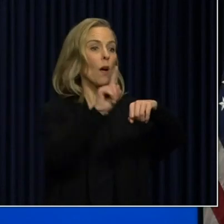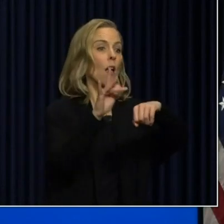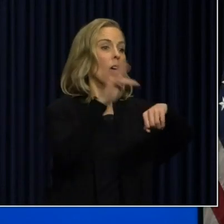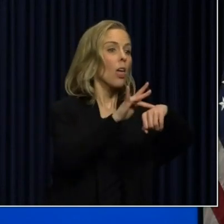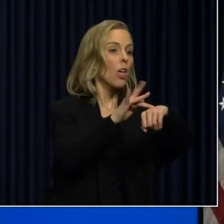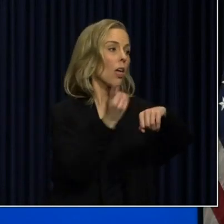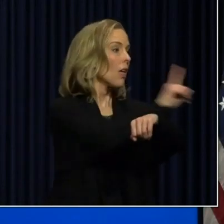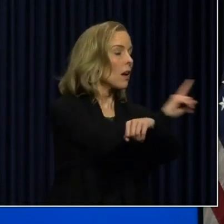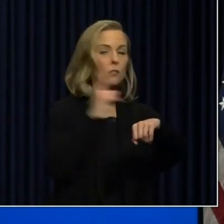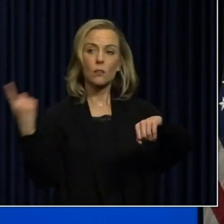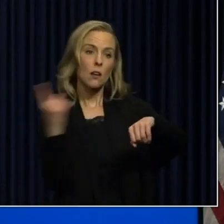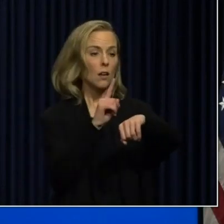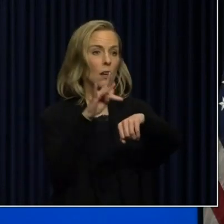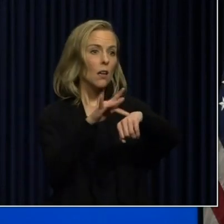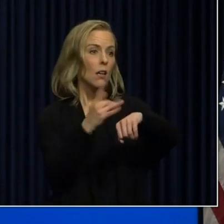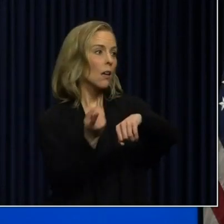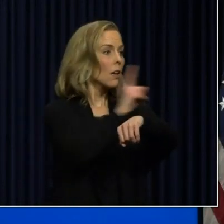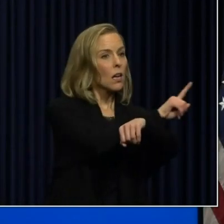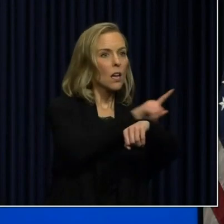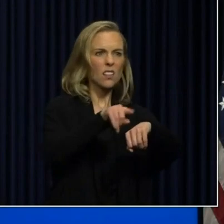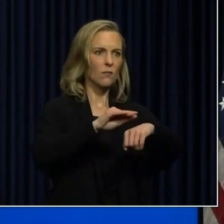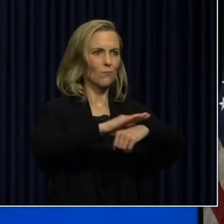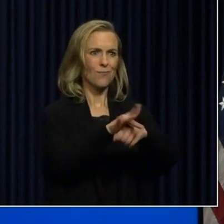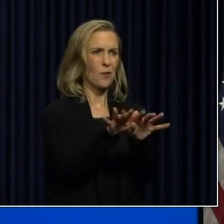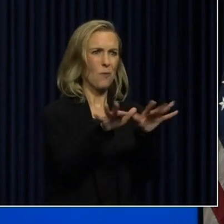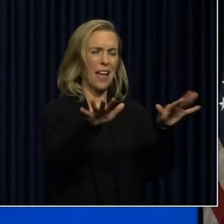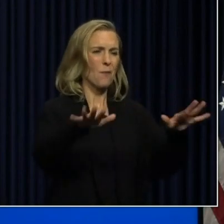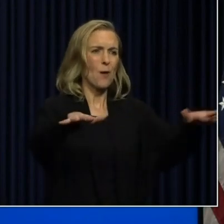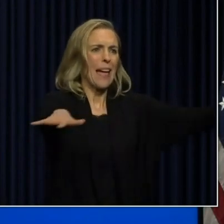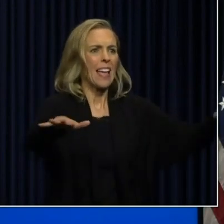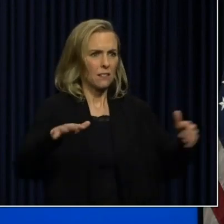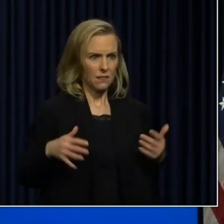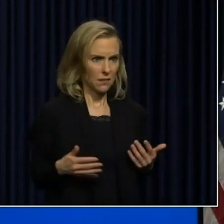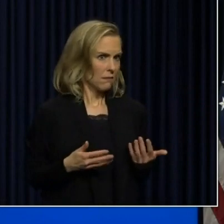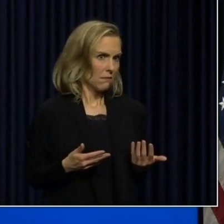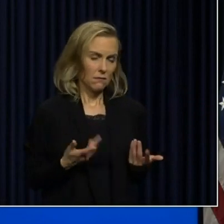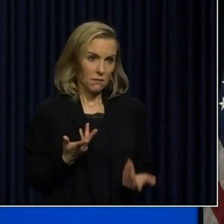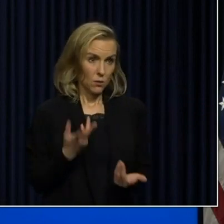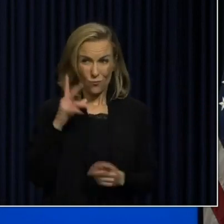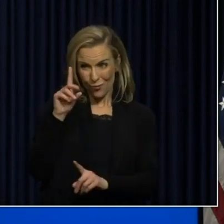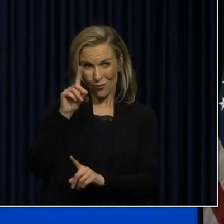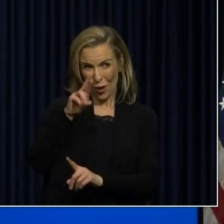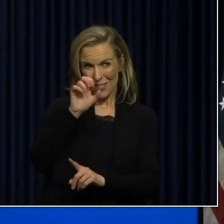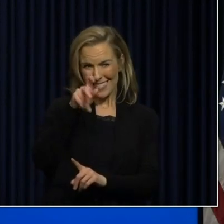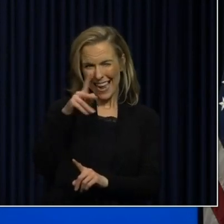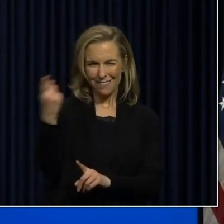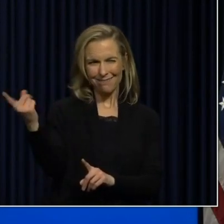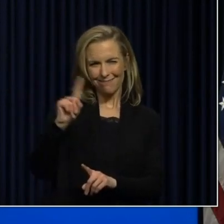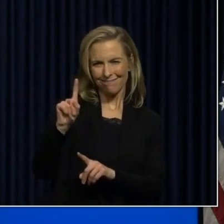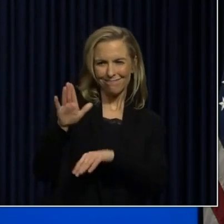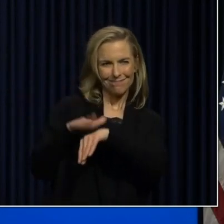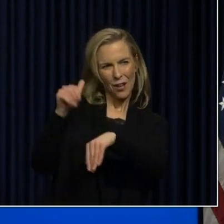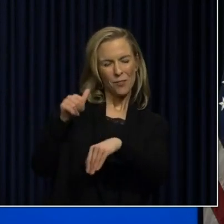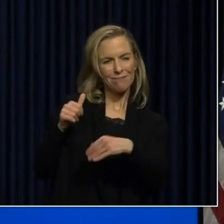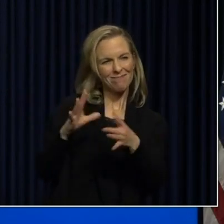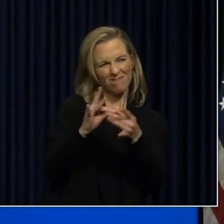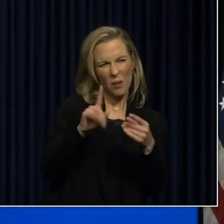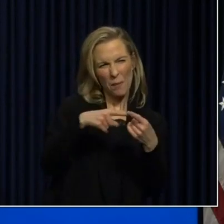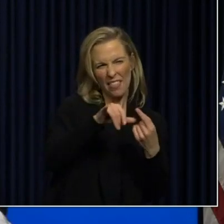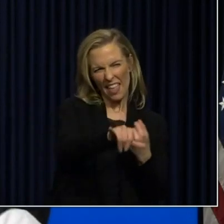professions and how it could spread. Dr. Stack, you want to chime in on this one?